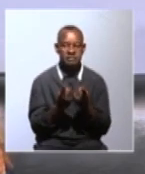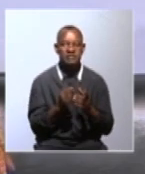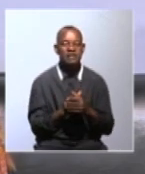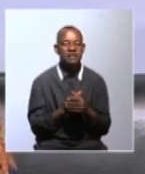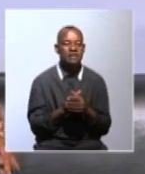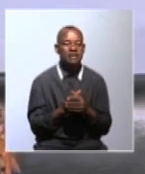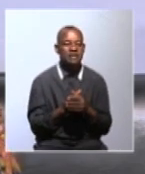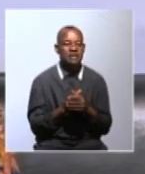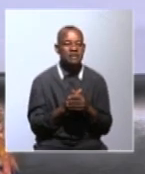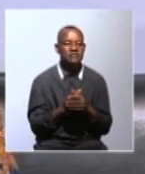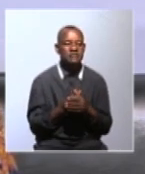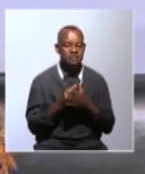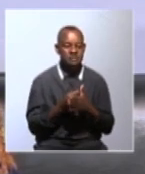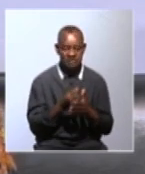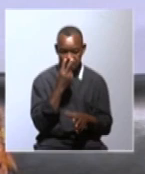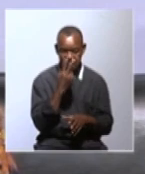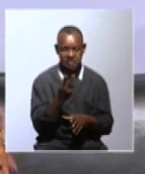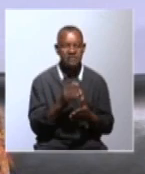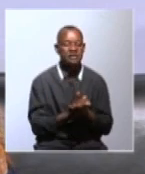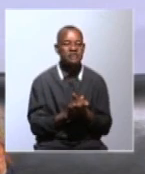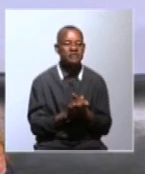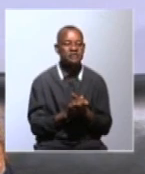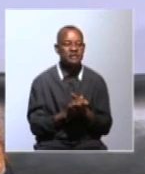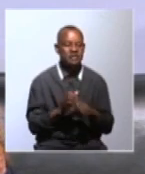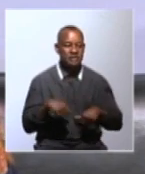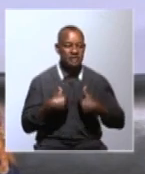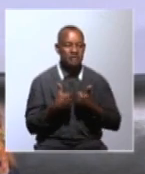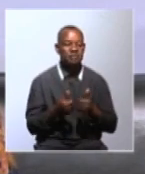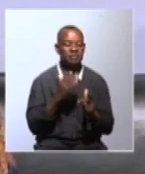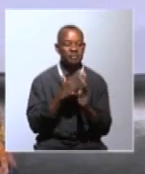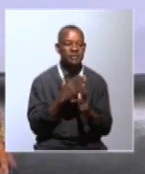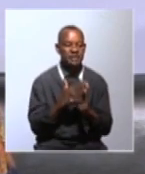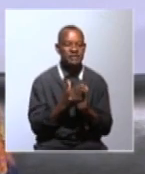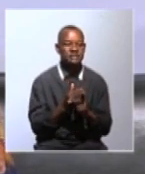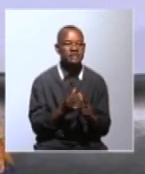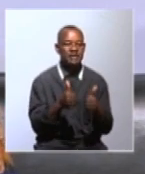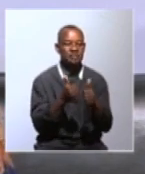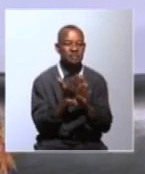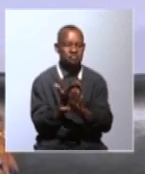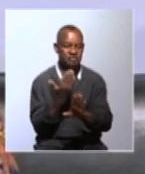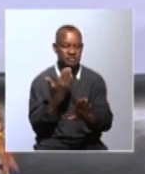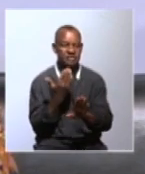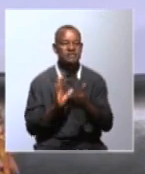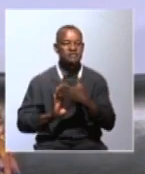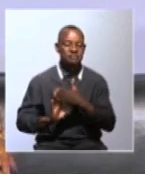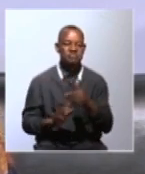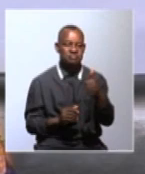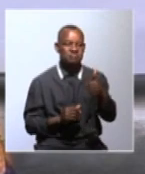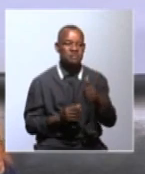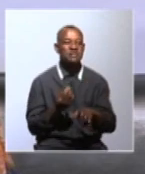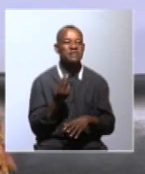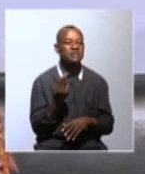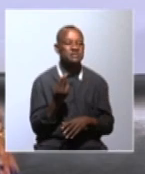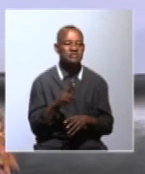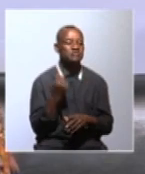workers are well protected and taken care of, not only by providing personal